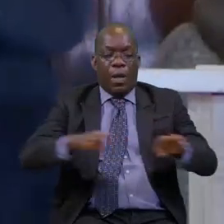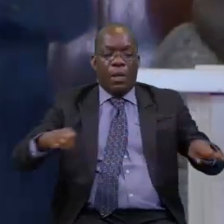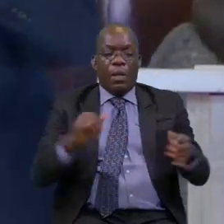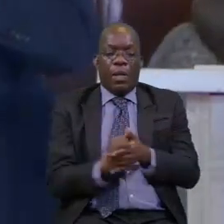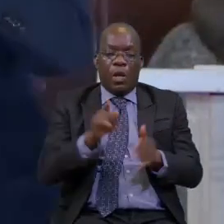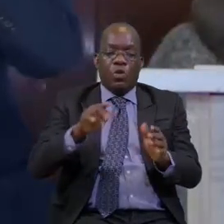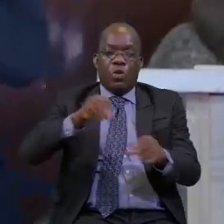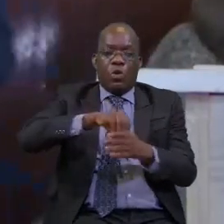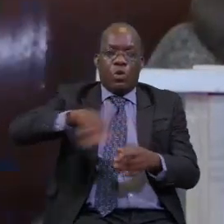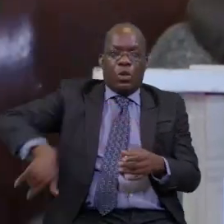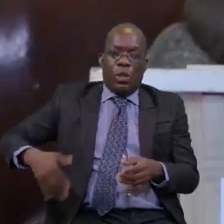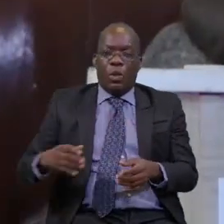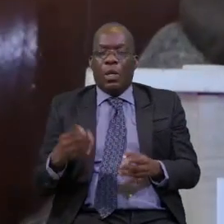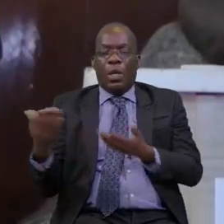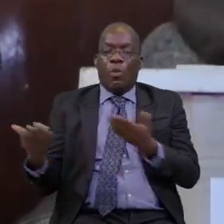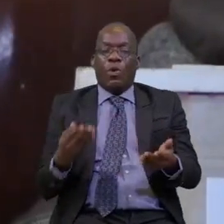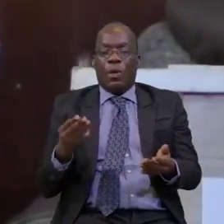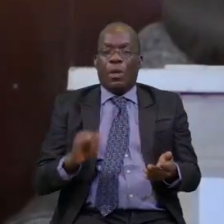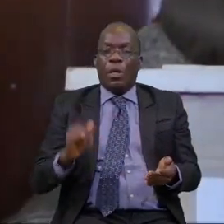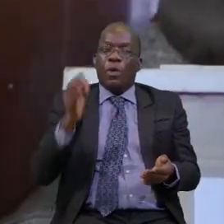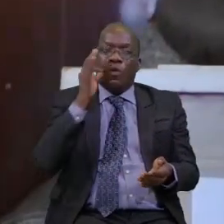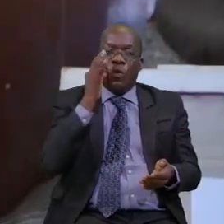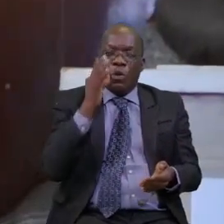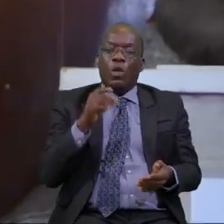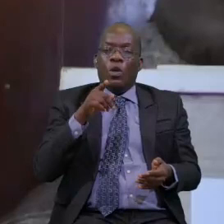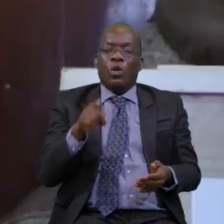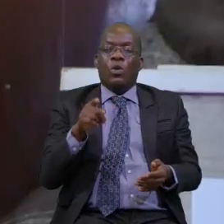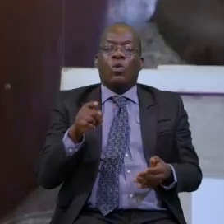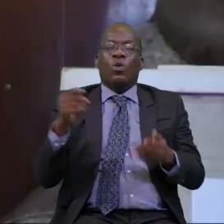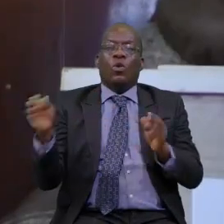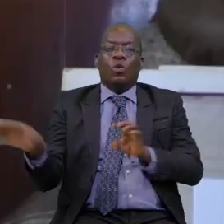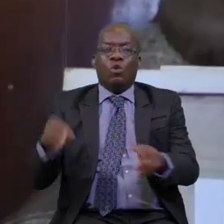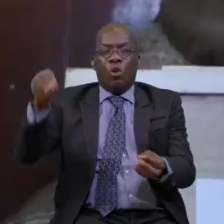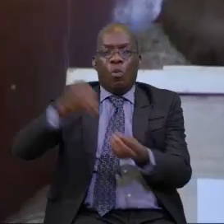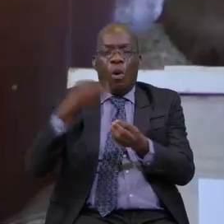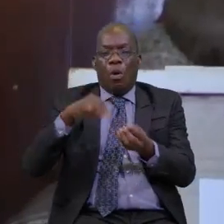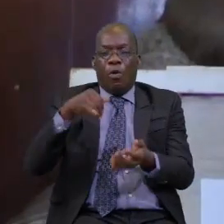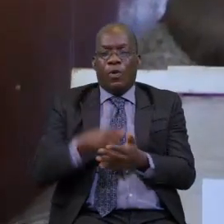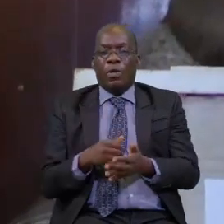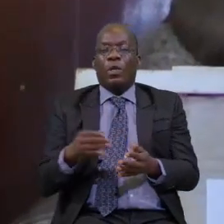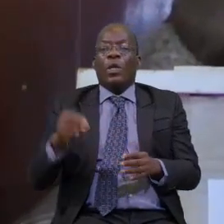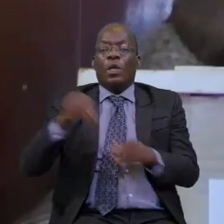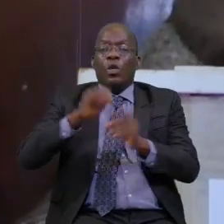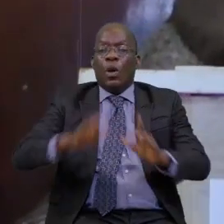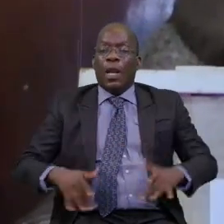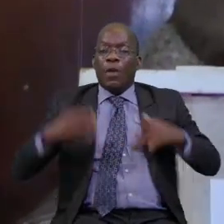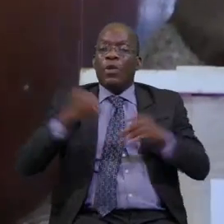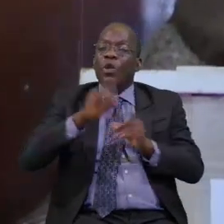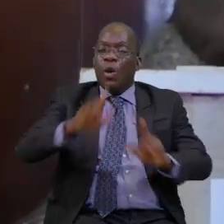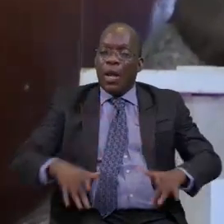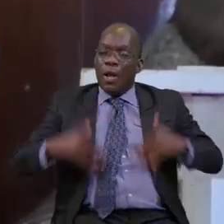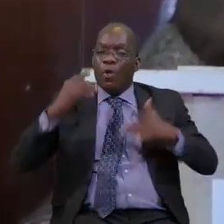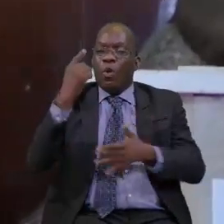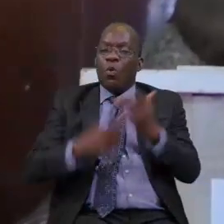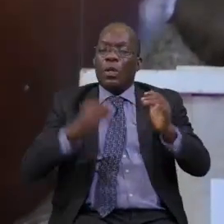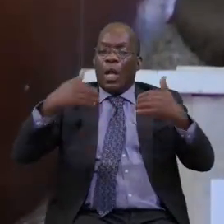bringing fruit, do more of that. Check up your life. In your existence, what have you found productive? What have